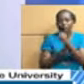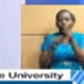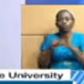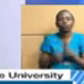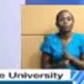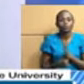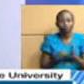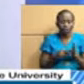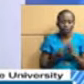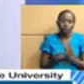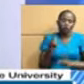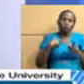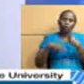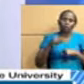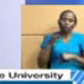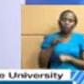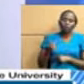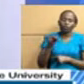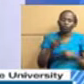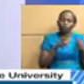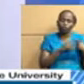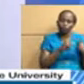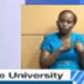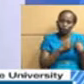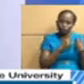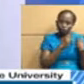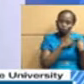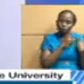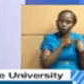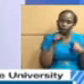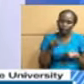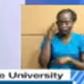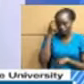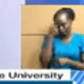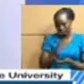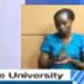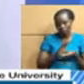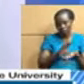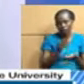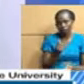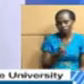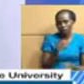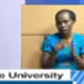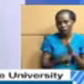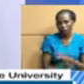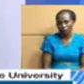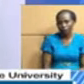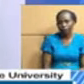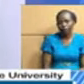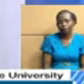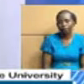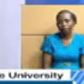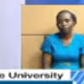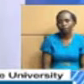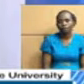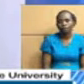going back to national responsibility of government to finance health. Thank you. So we needed to continue to